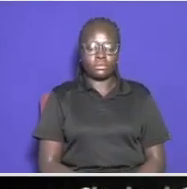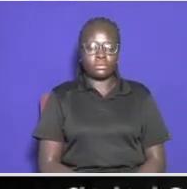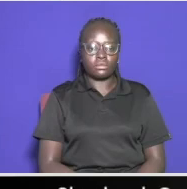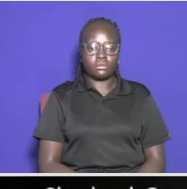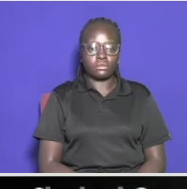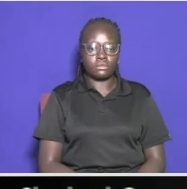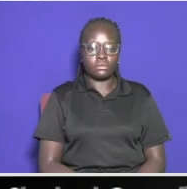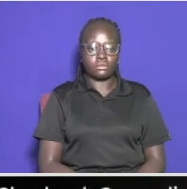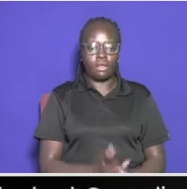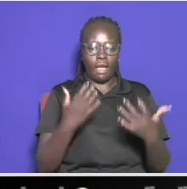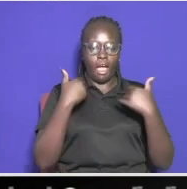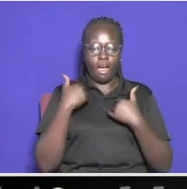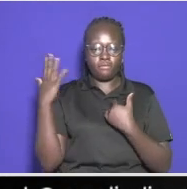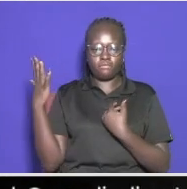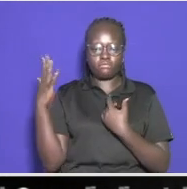We have,